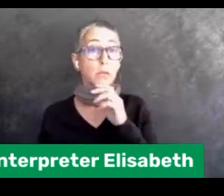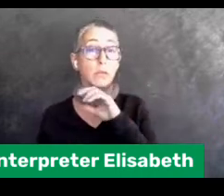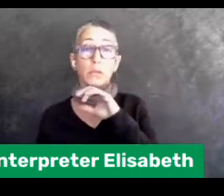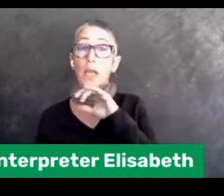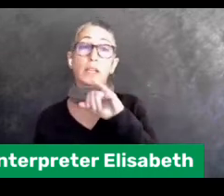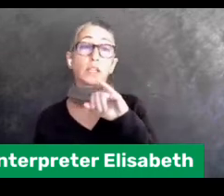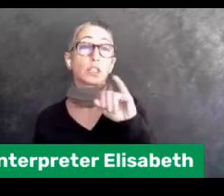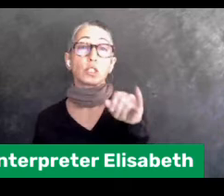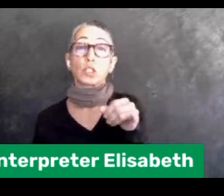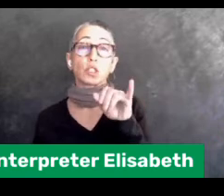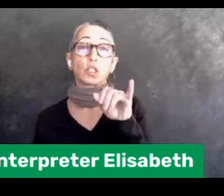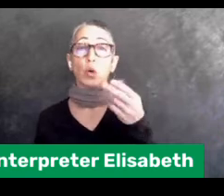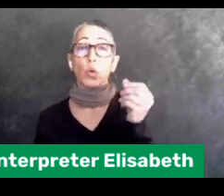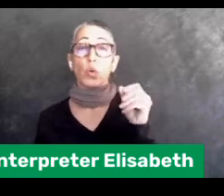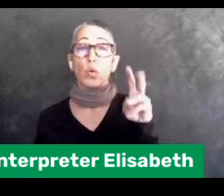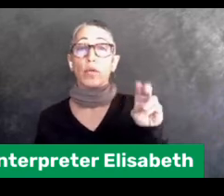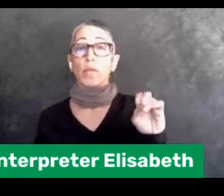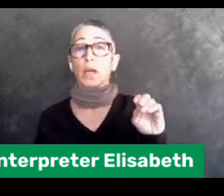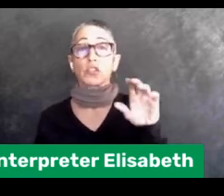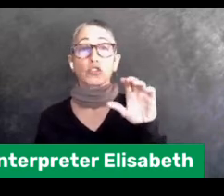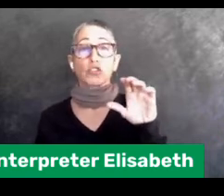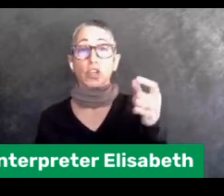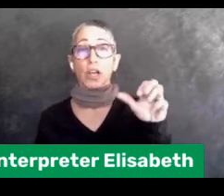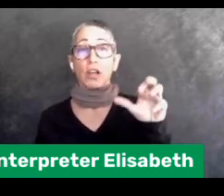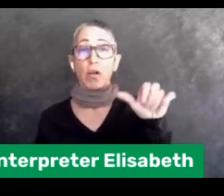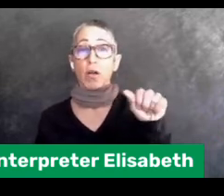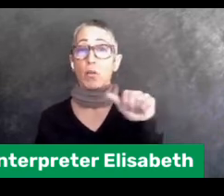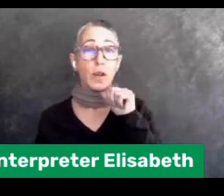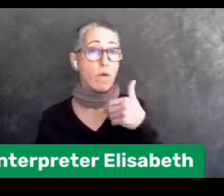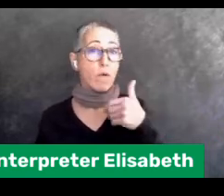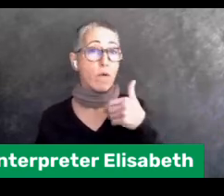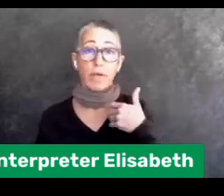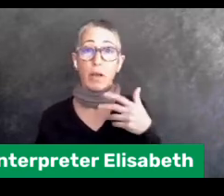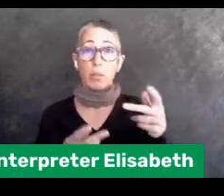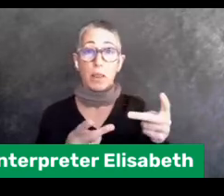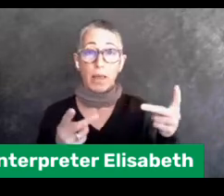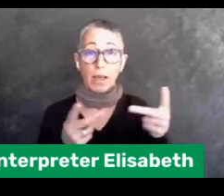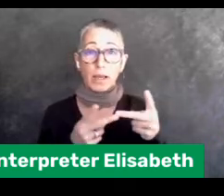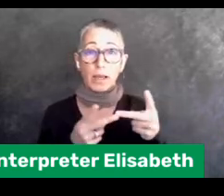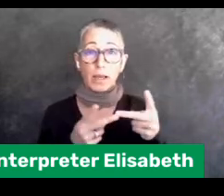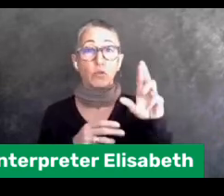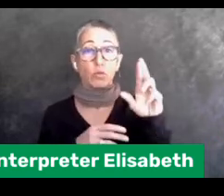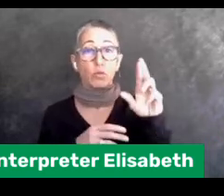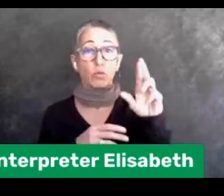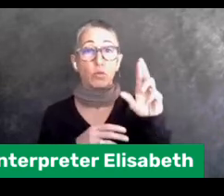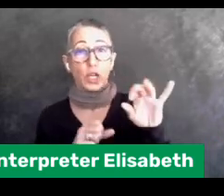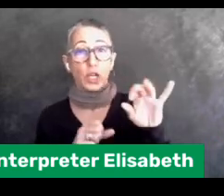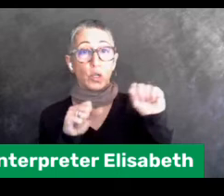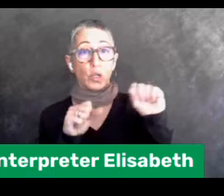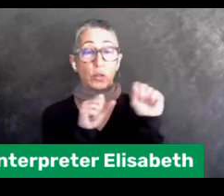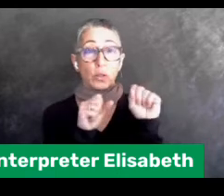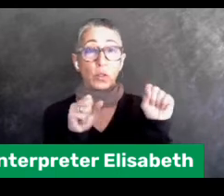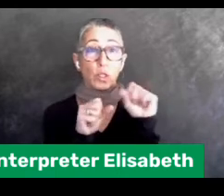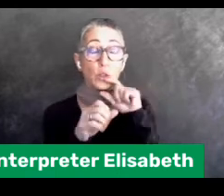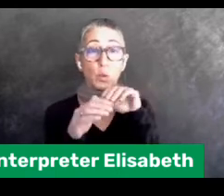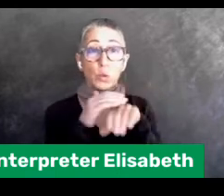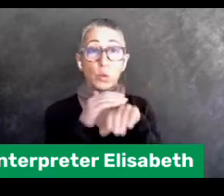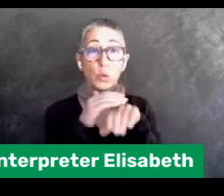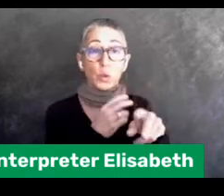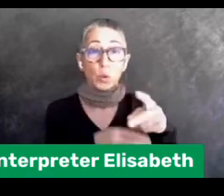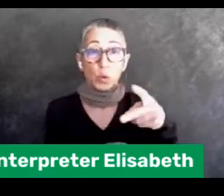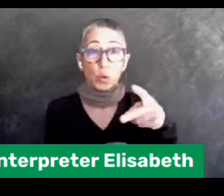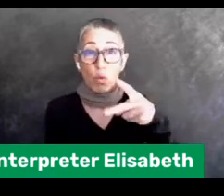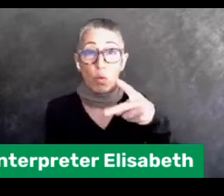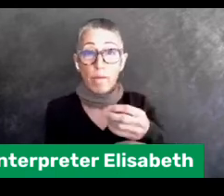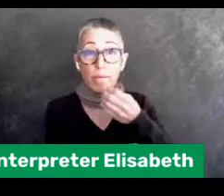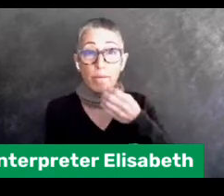equipped. We're not equipped to store produce. We don't have the refrigeration and the food storage mechanisms where when these big food